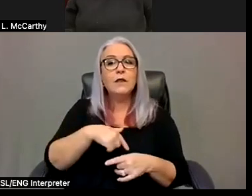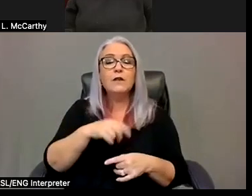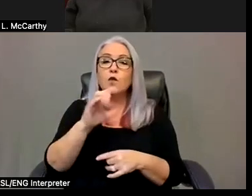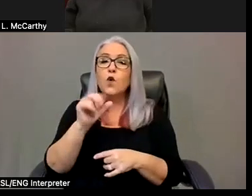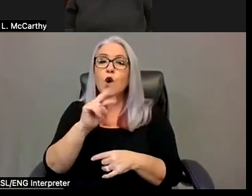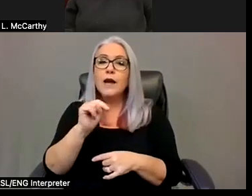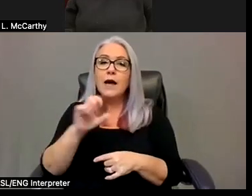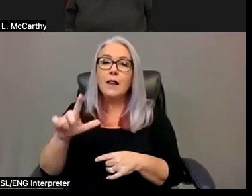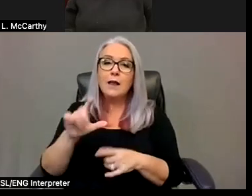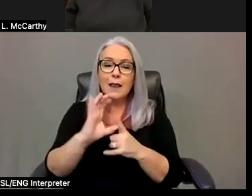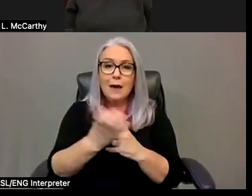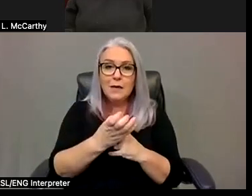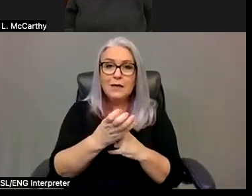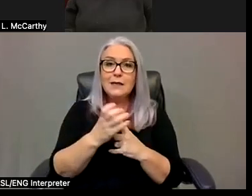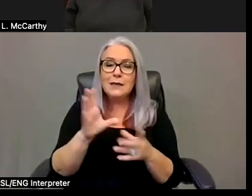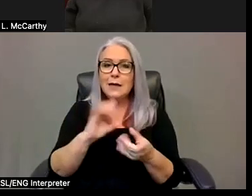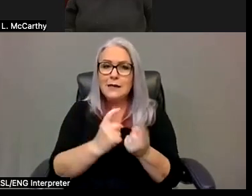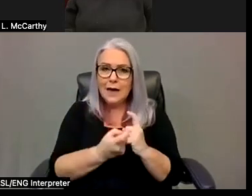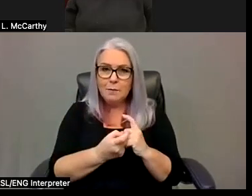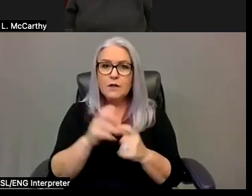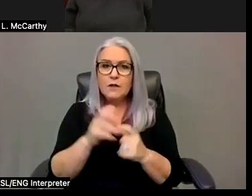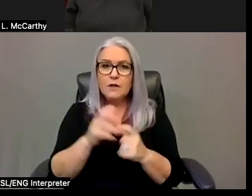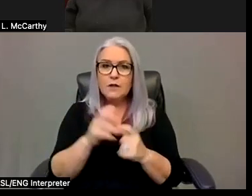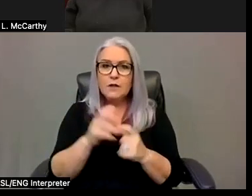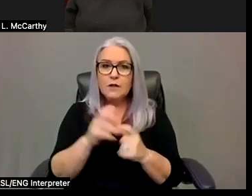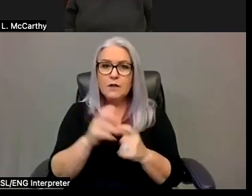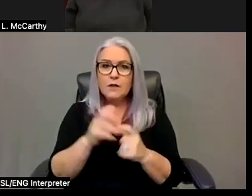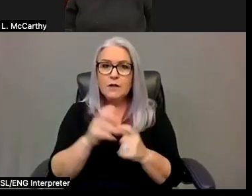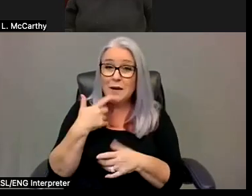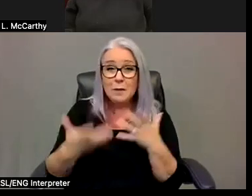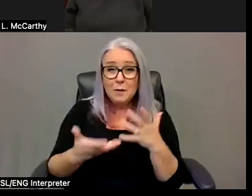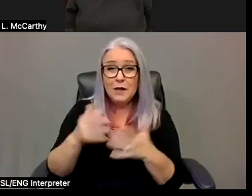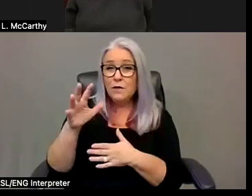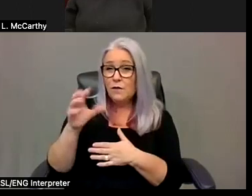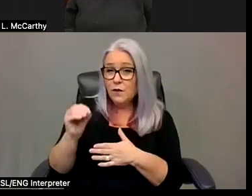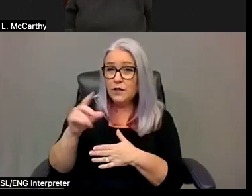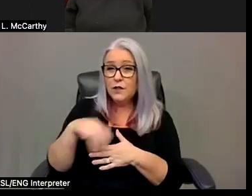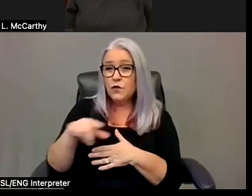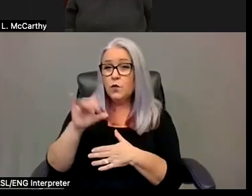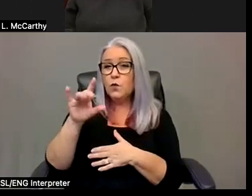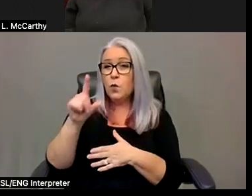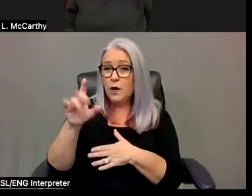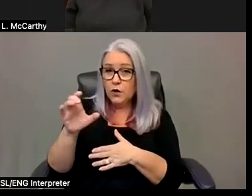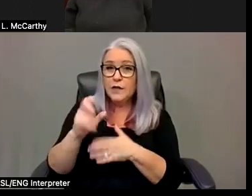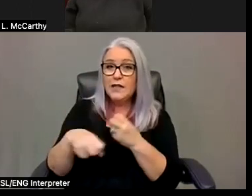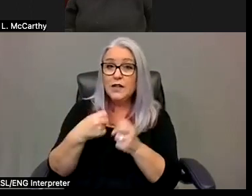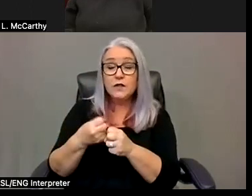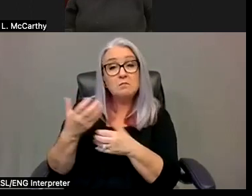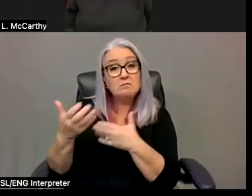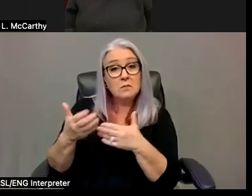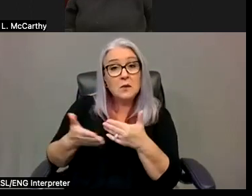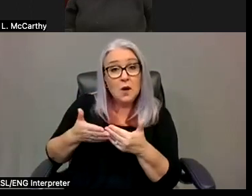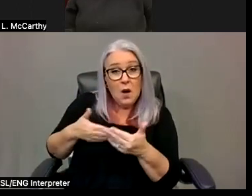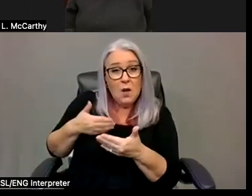said something in the order of, within the next 50 to 100 years of 8 feet. So the kinds